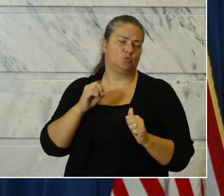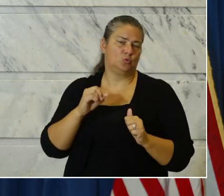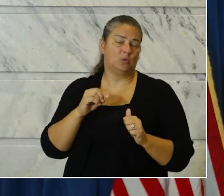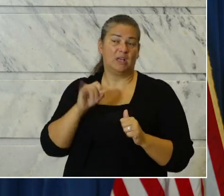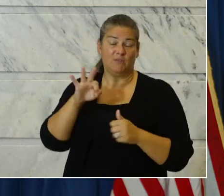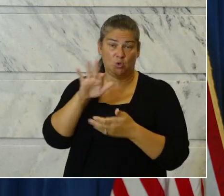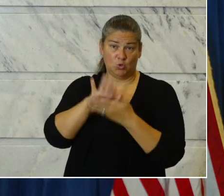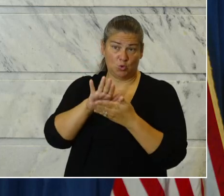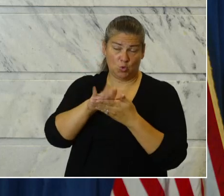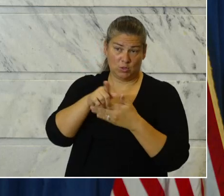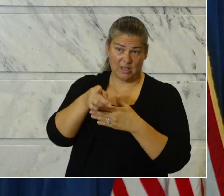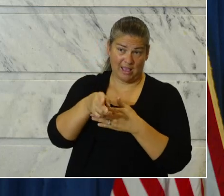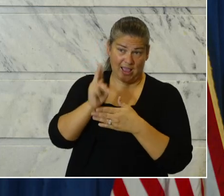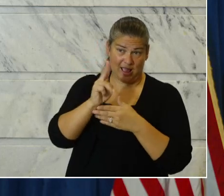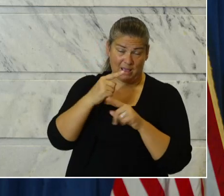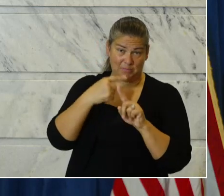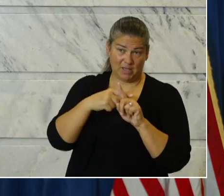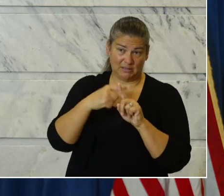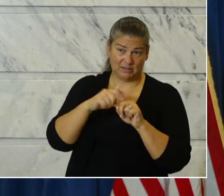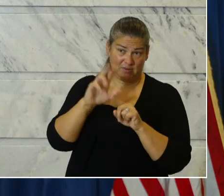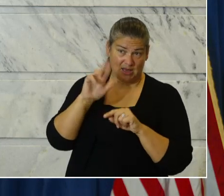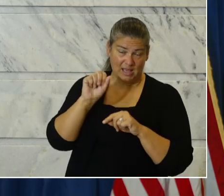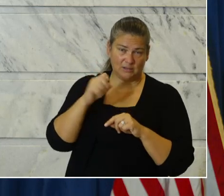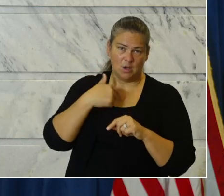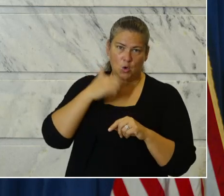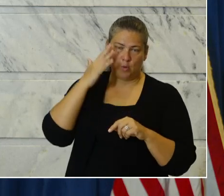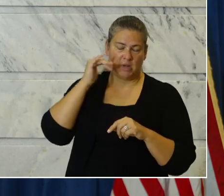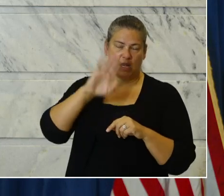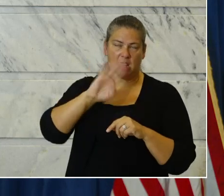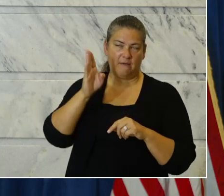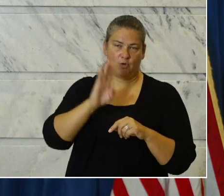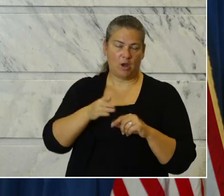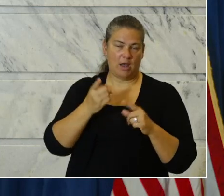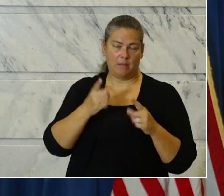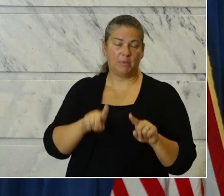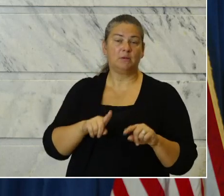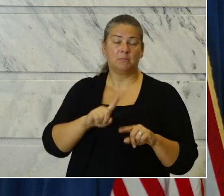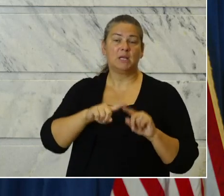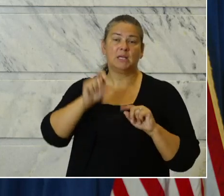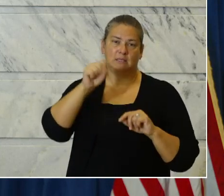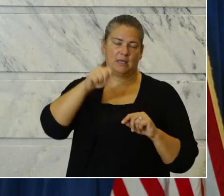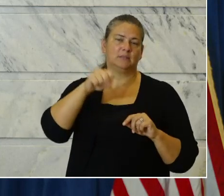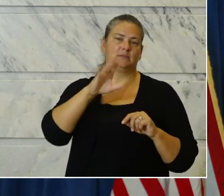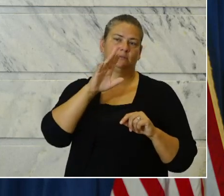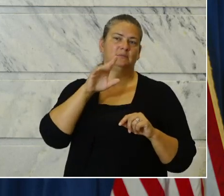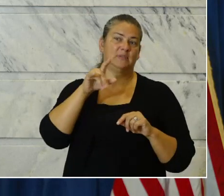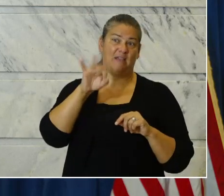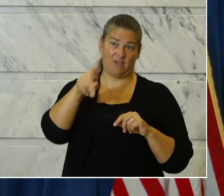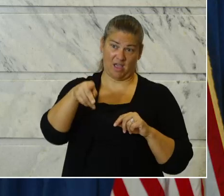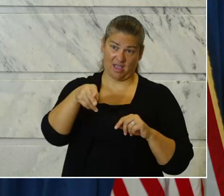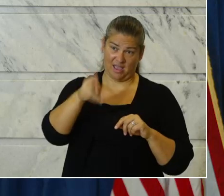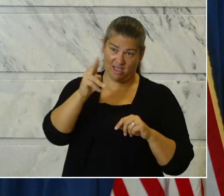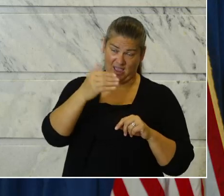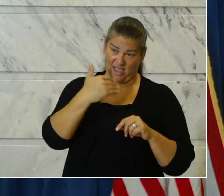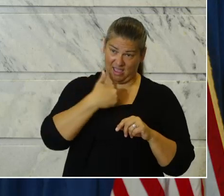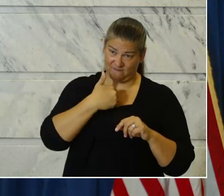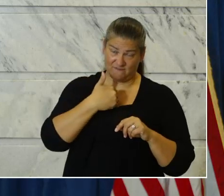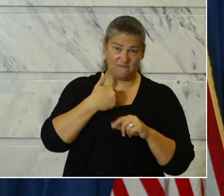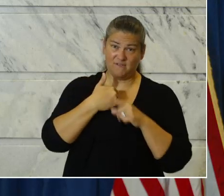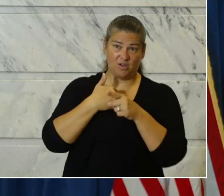hide positive cases, and I hope that is never the case, then yes, there'll be penalties for that because your kids aren't